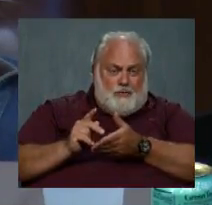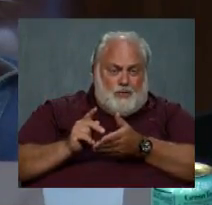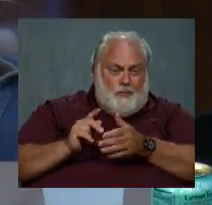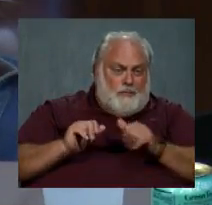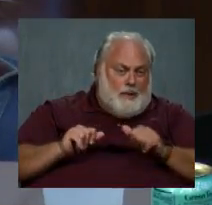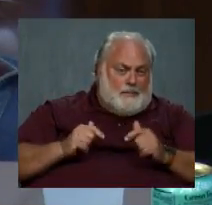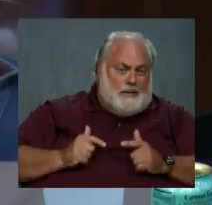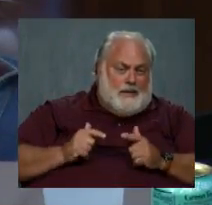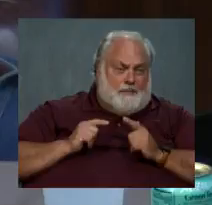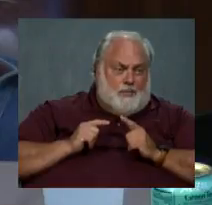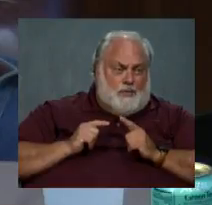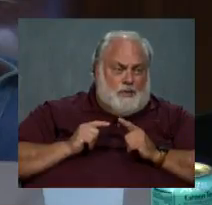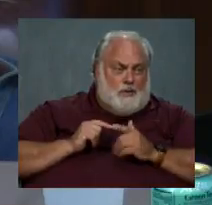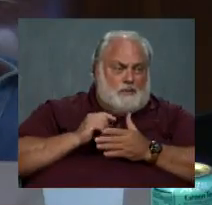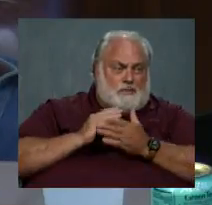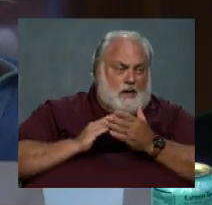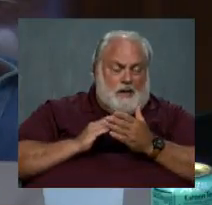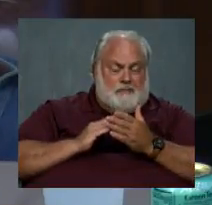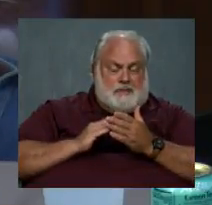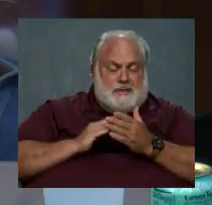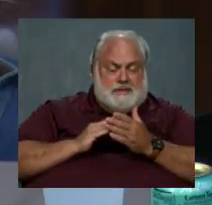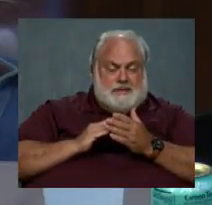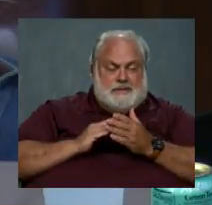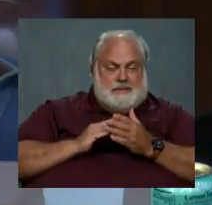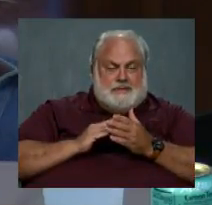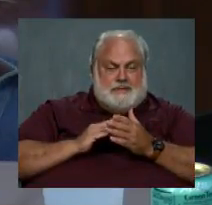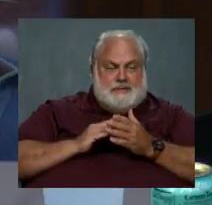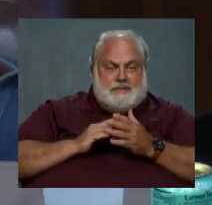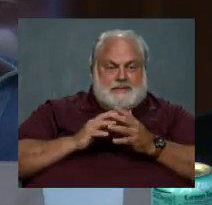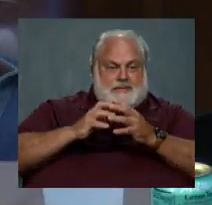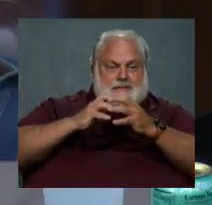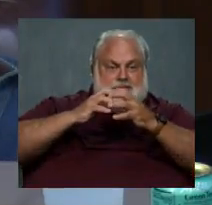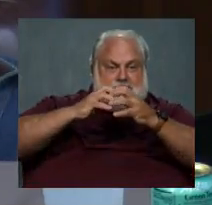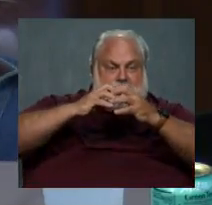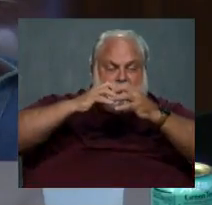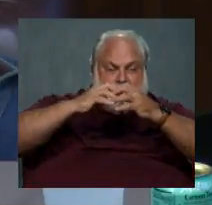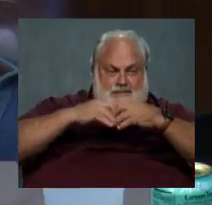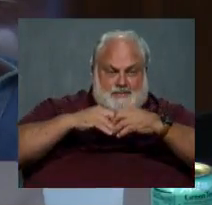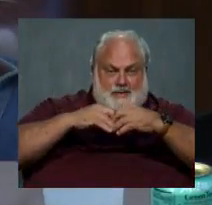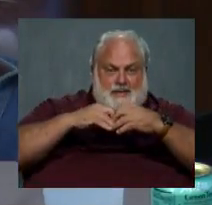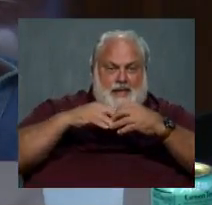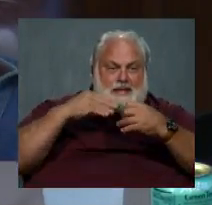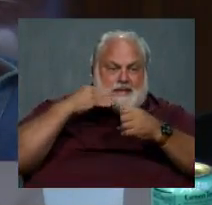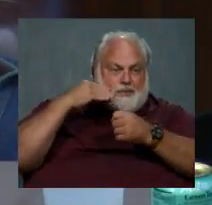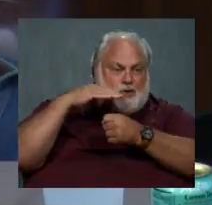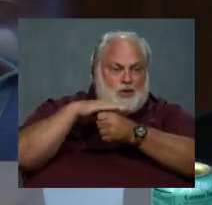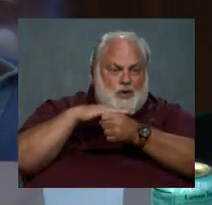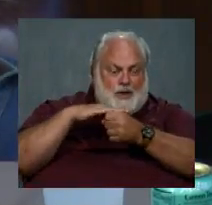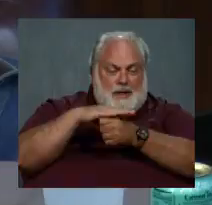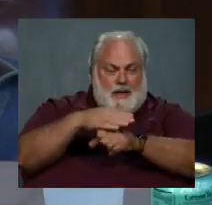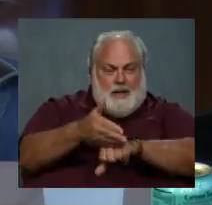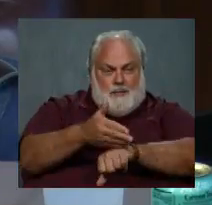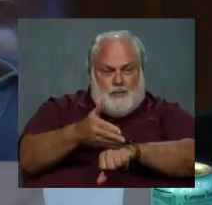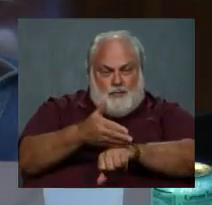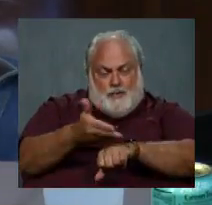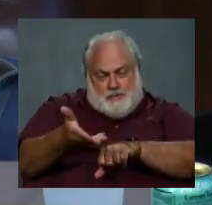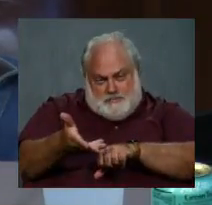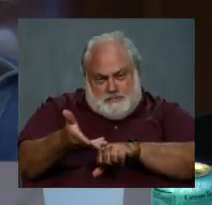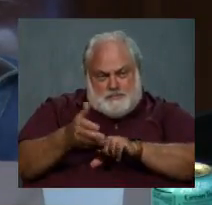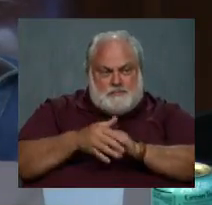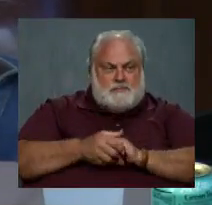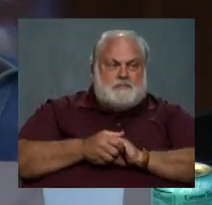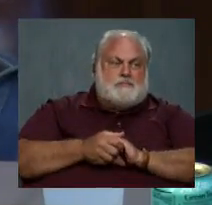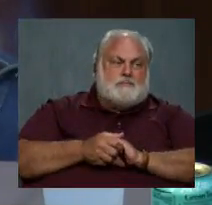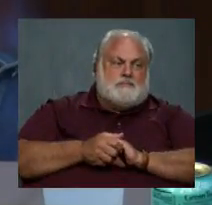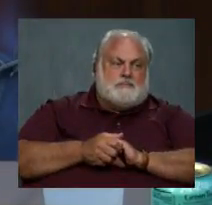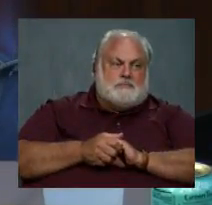And some of us don't equate demolition with neighborhood improvement. So I think there's some right now, we may have it on our list, Victor. You can come up if